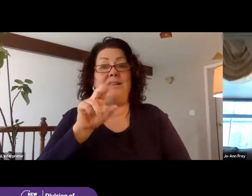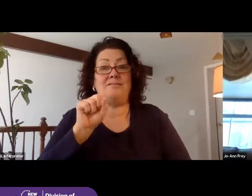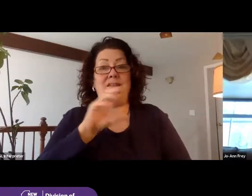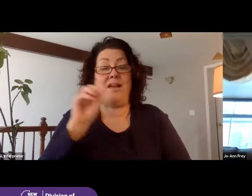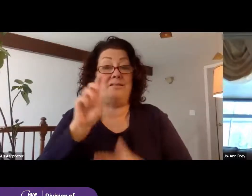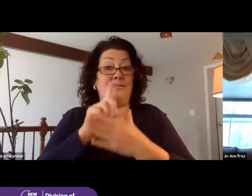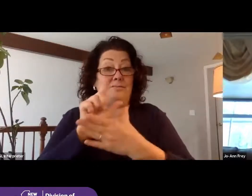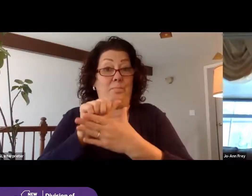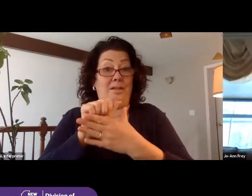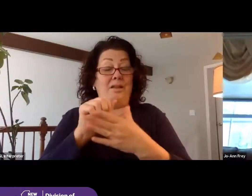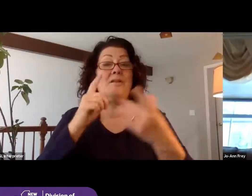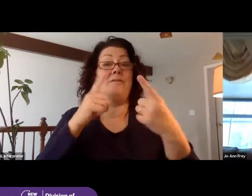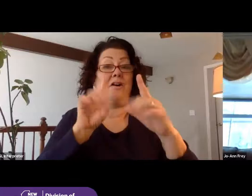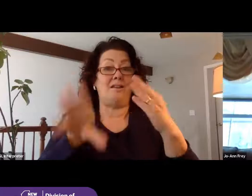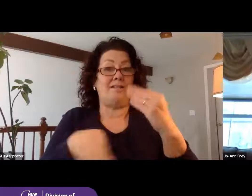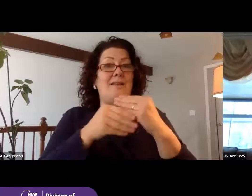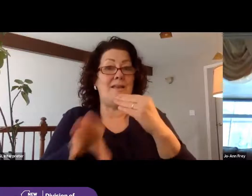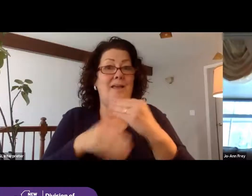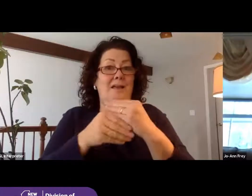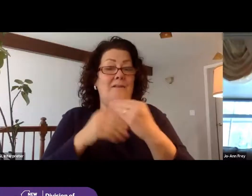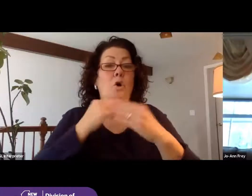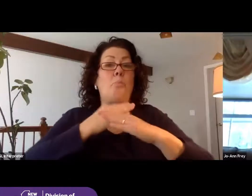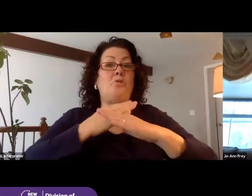classes. But you know, the act in